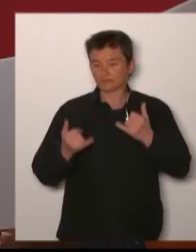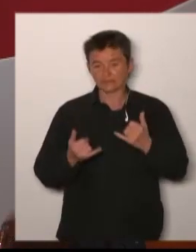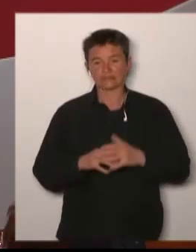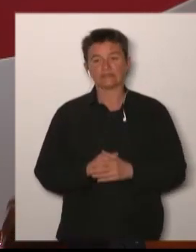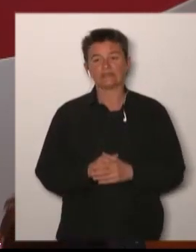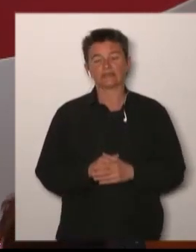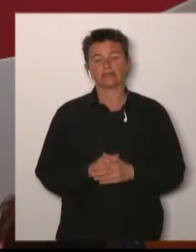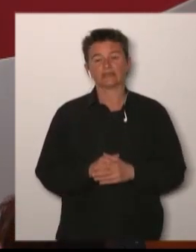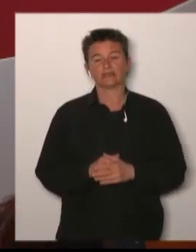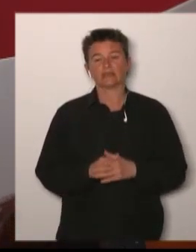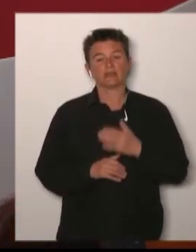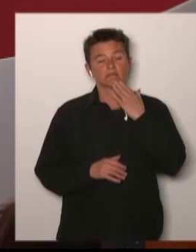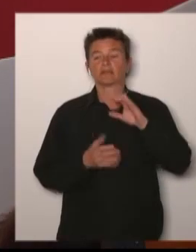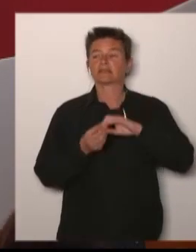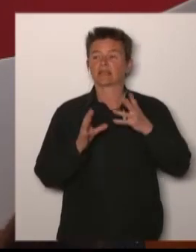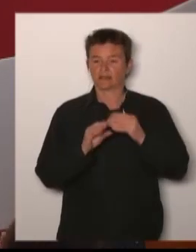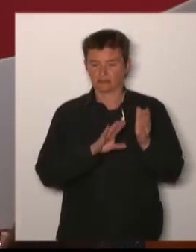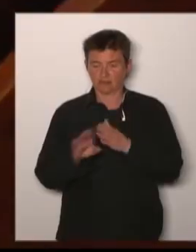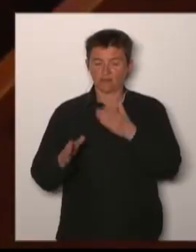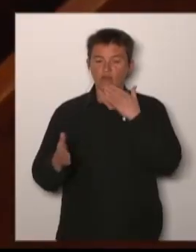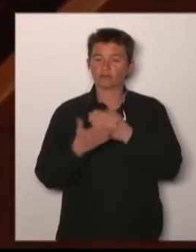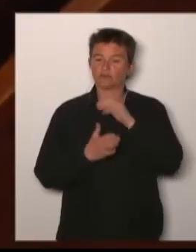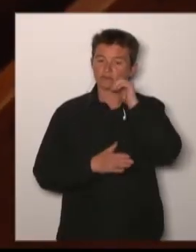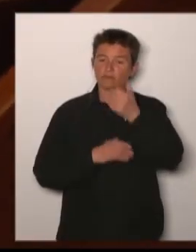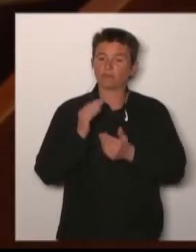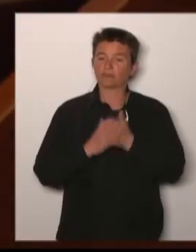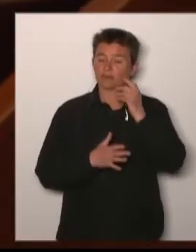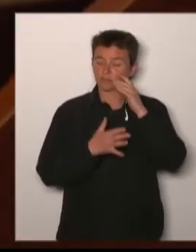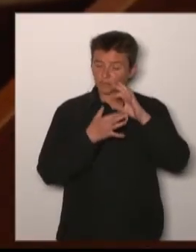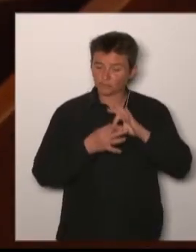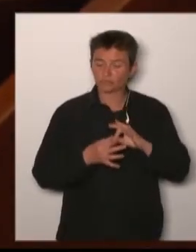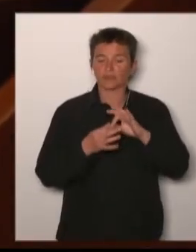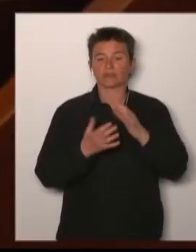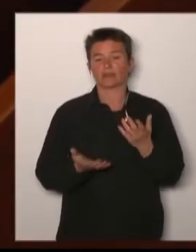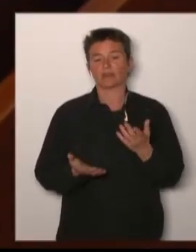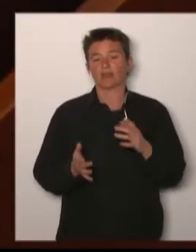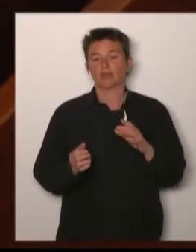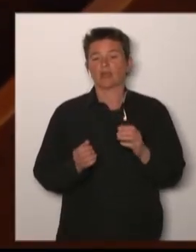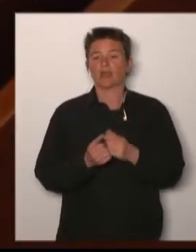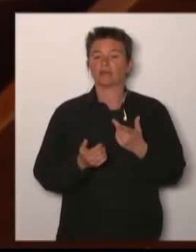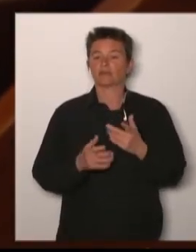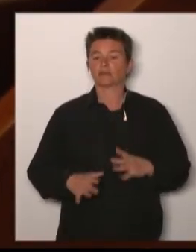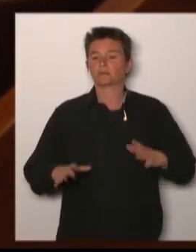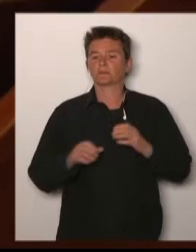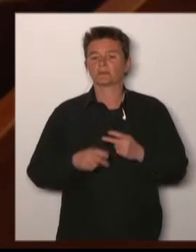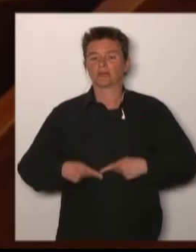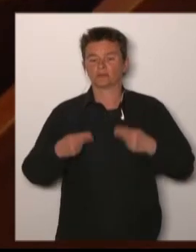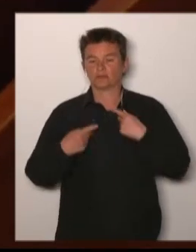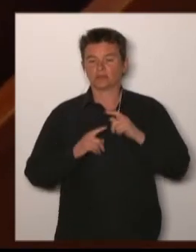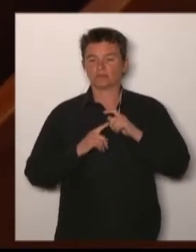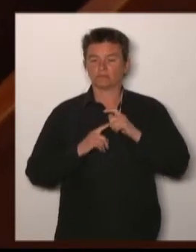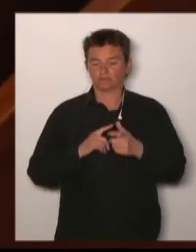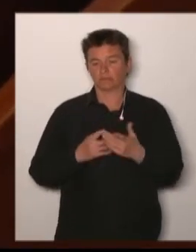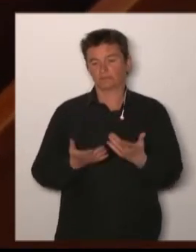suivis. On se retrouve demain matin pour la suite de ces journées, avec la restitution des ateliers et des statements